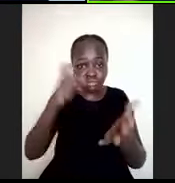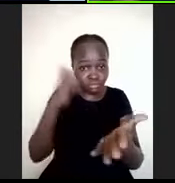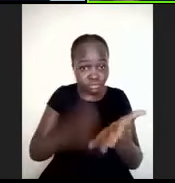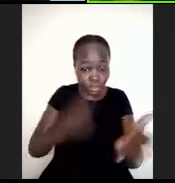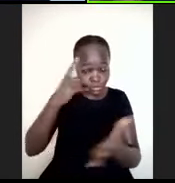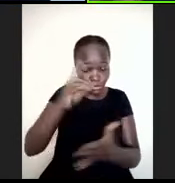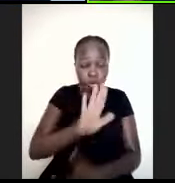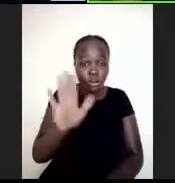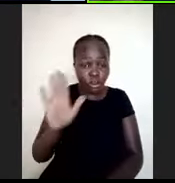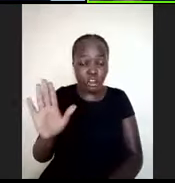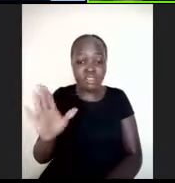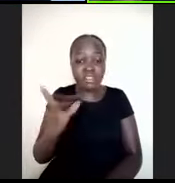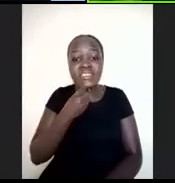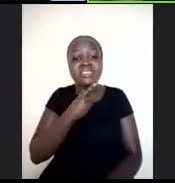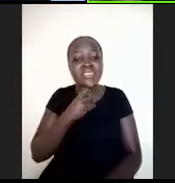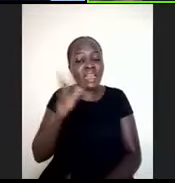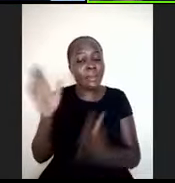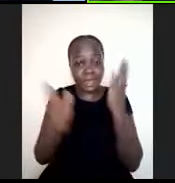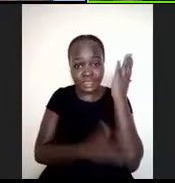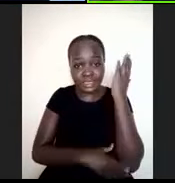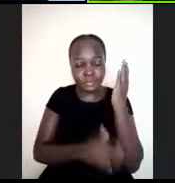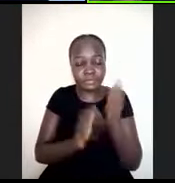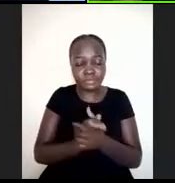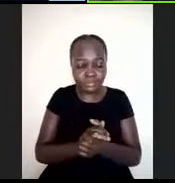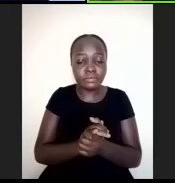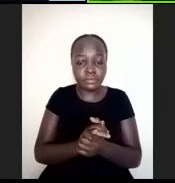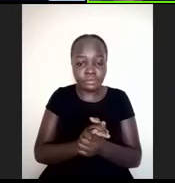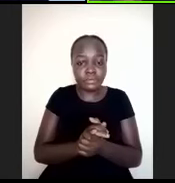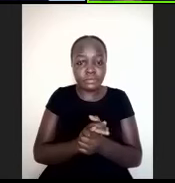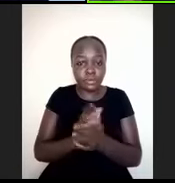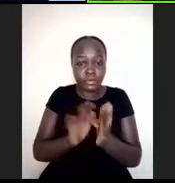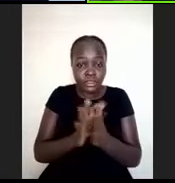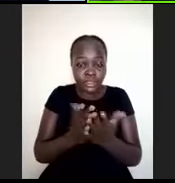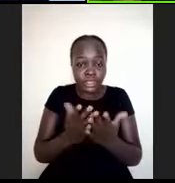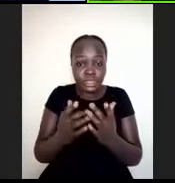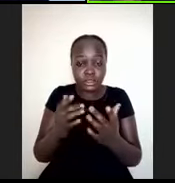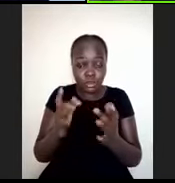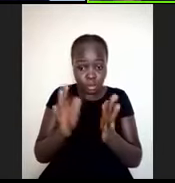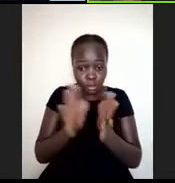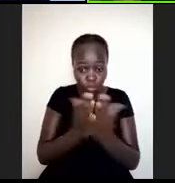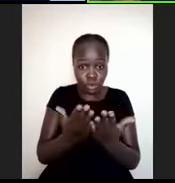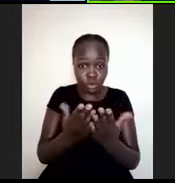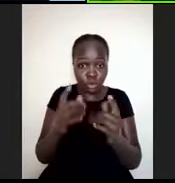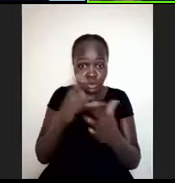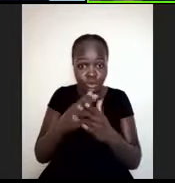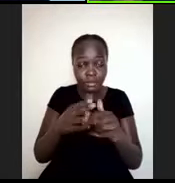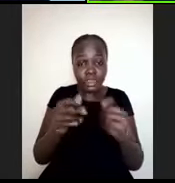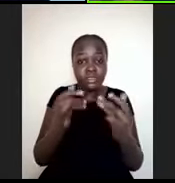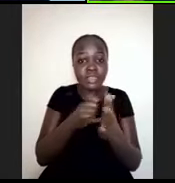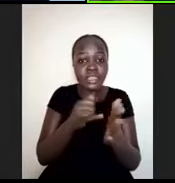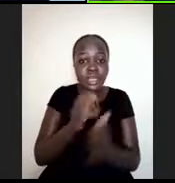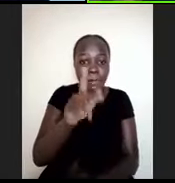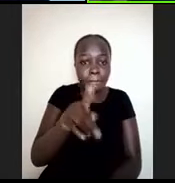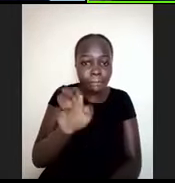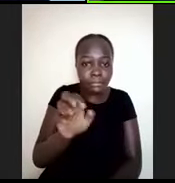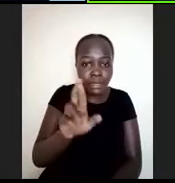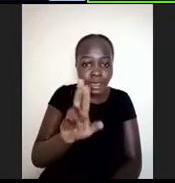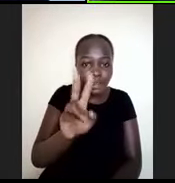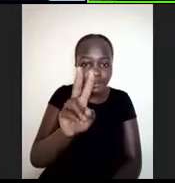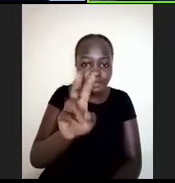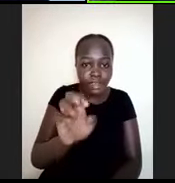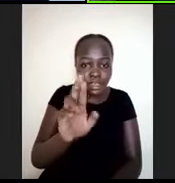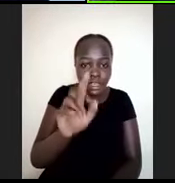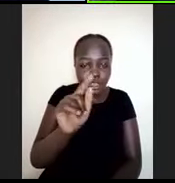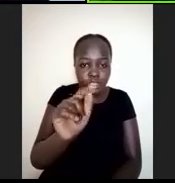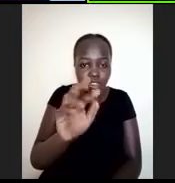perversion. And so the Bible is calling it a perversion. The Bible is also calling it